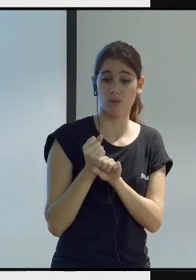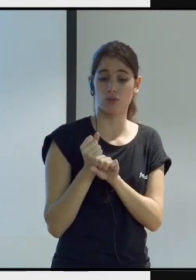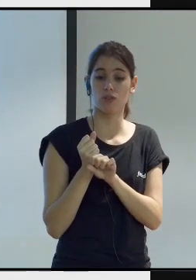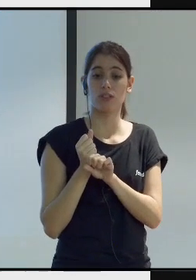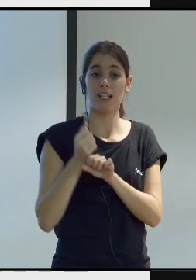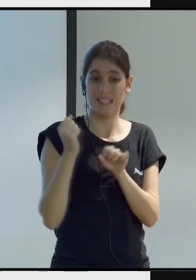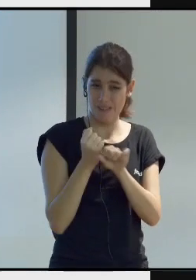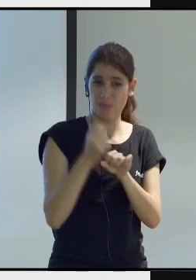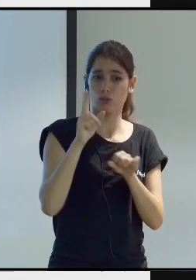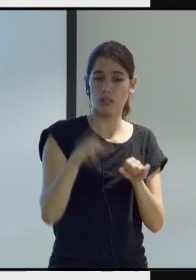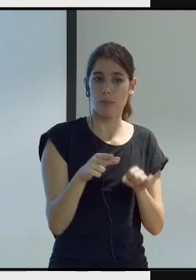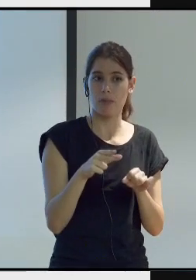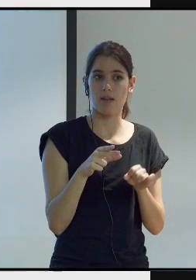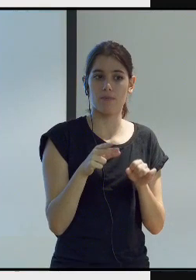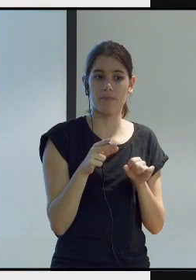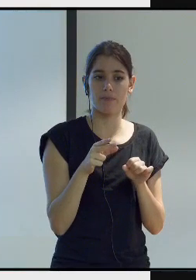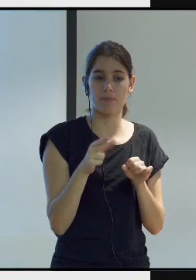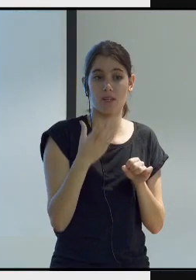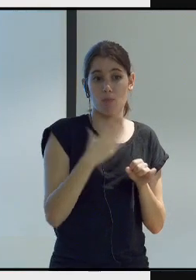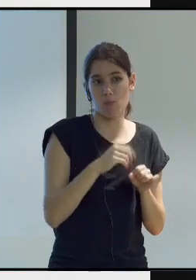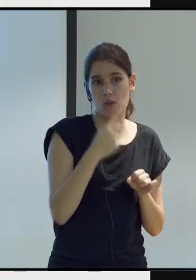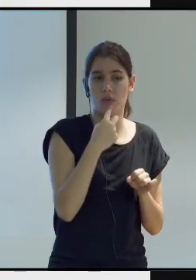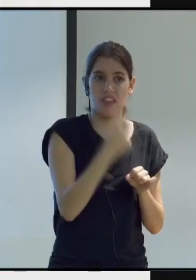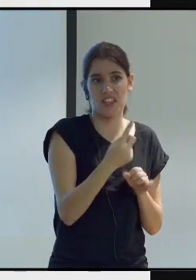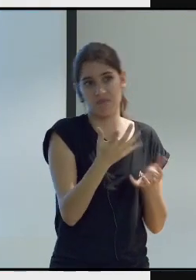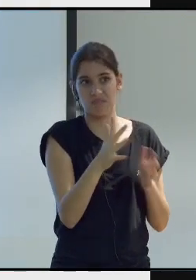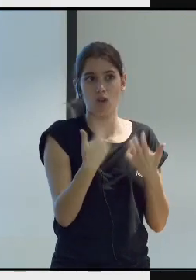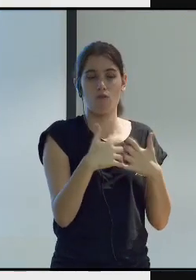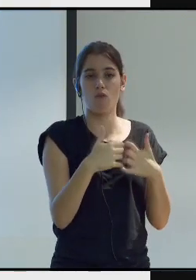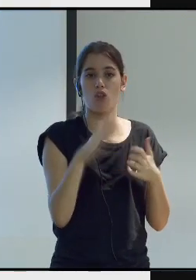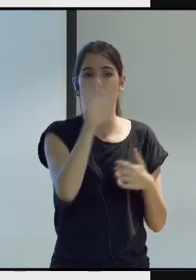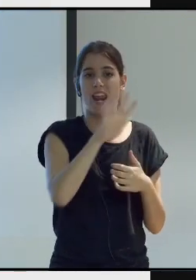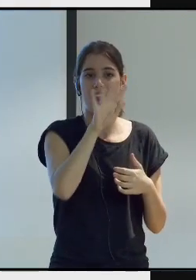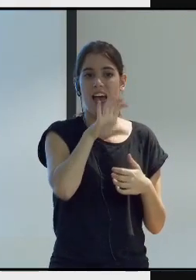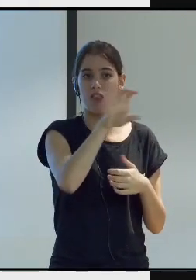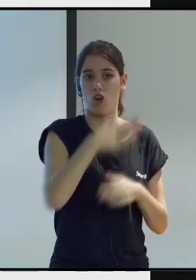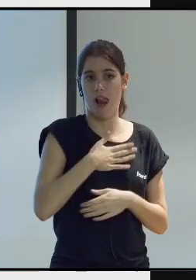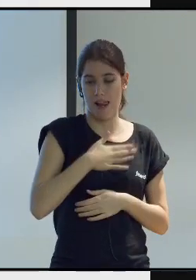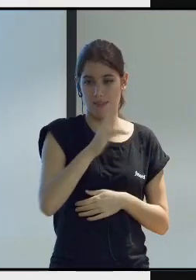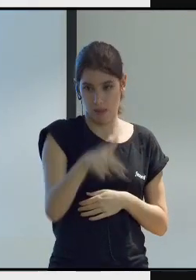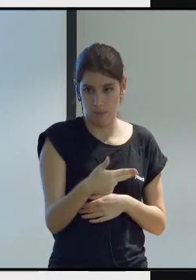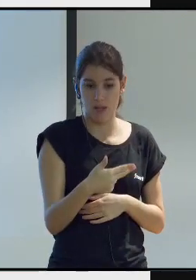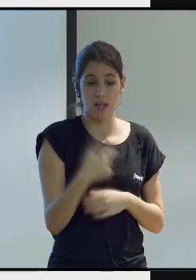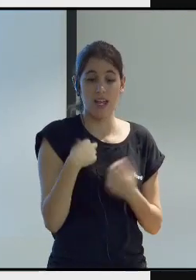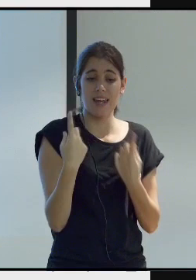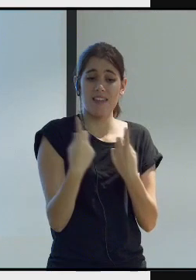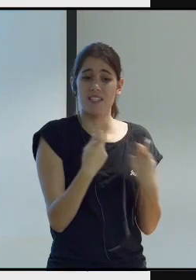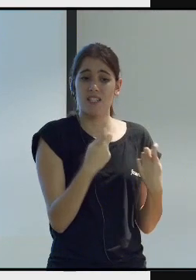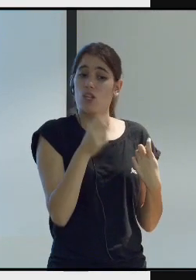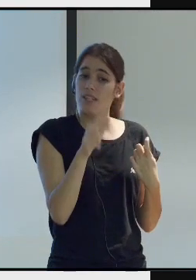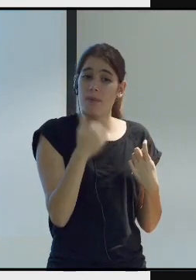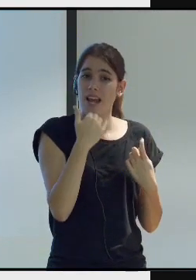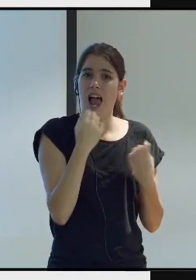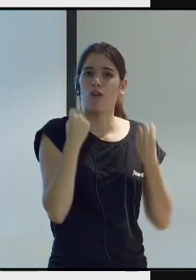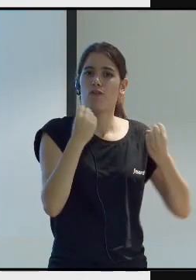is still functioning on leisure and access to culture, but we need something more strong. For example, if you